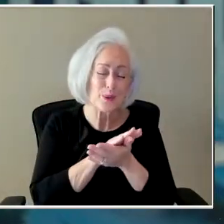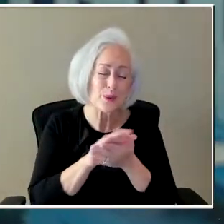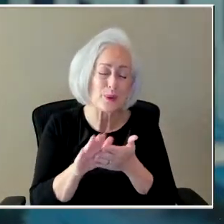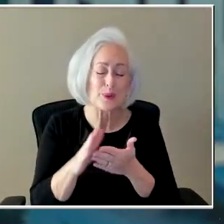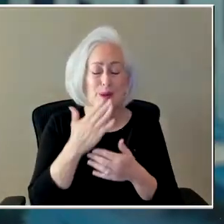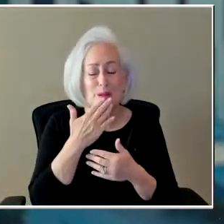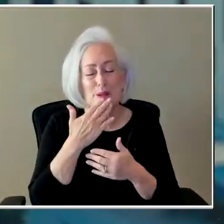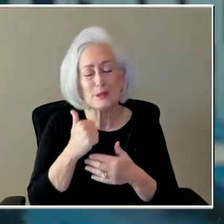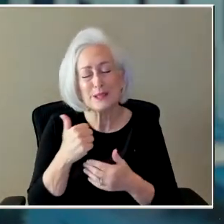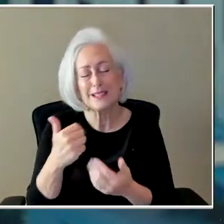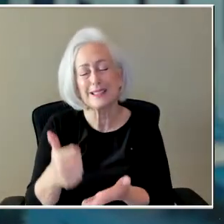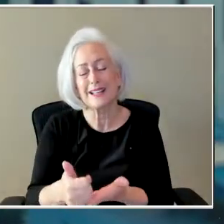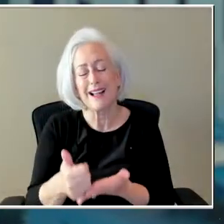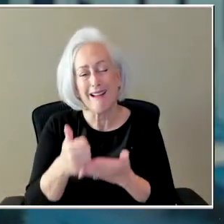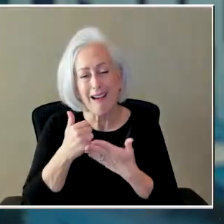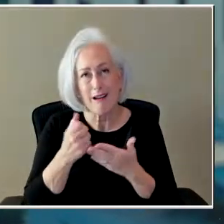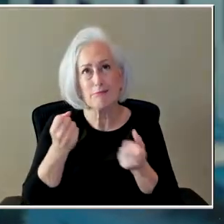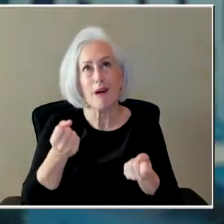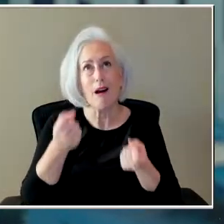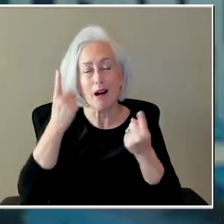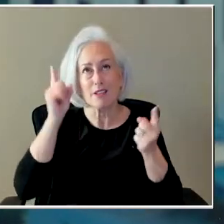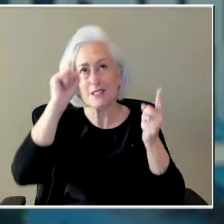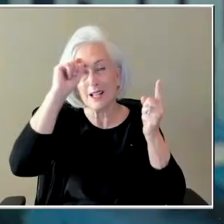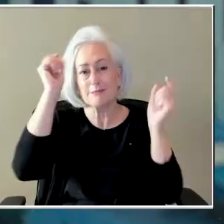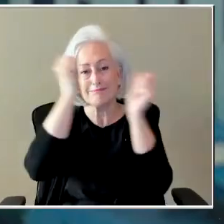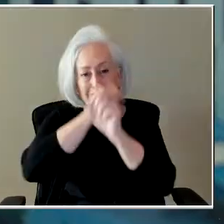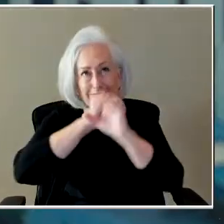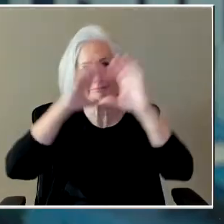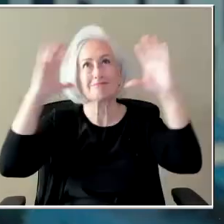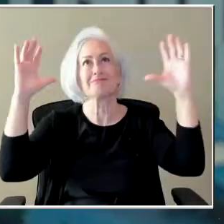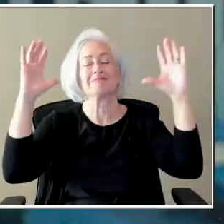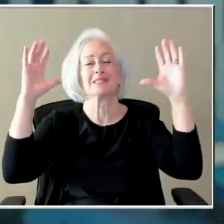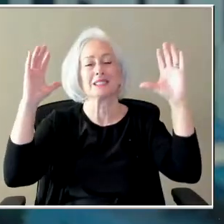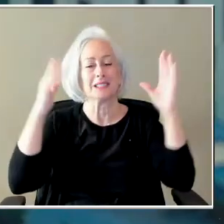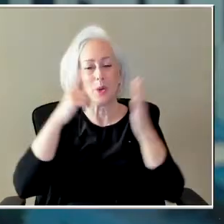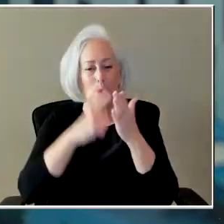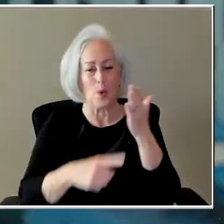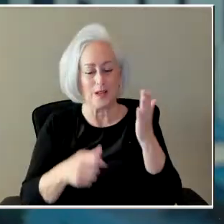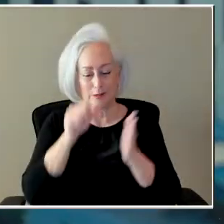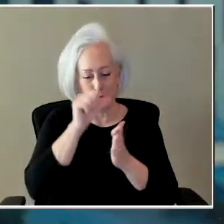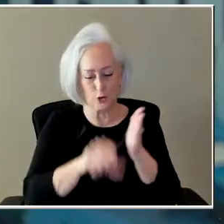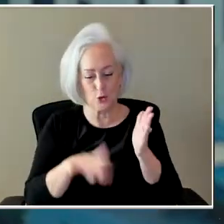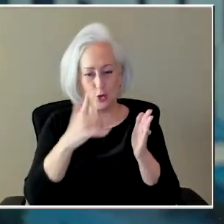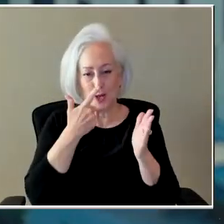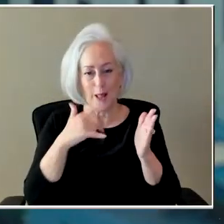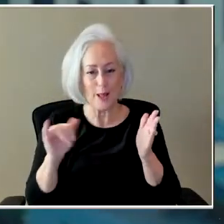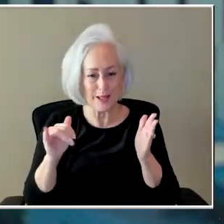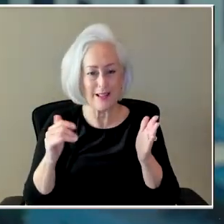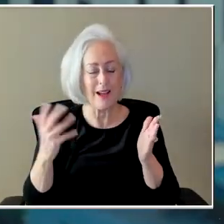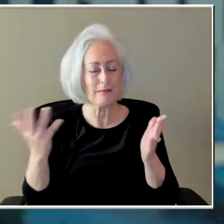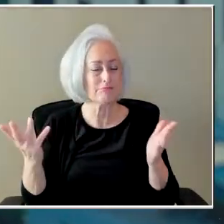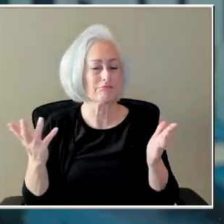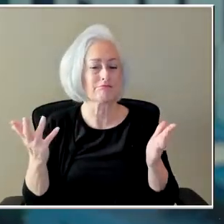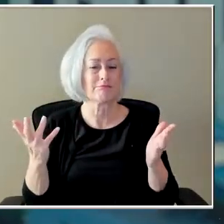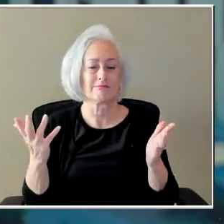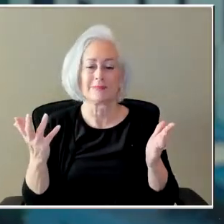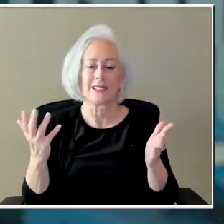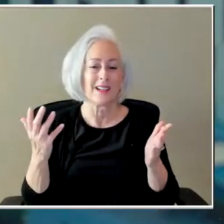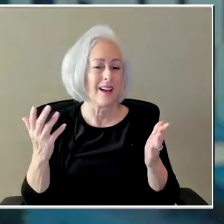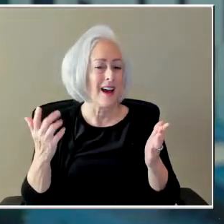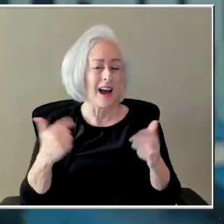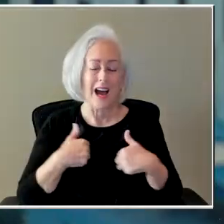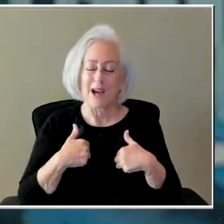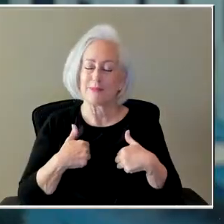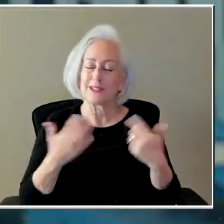us understand what we were going to go through, and it was so, I'm just happy to have my